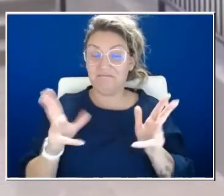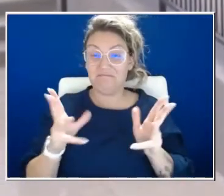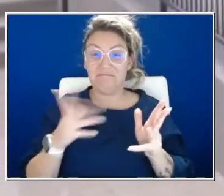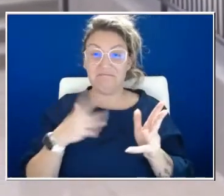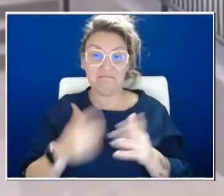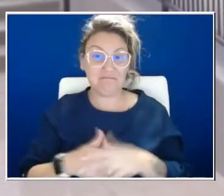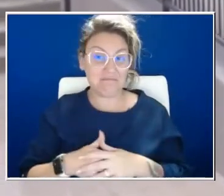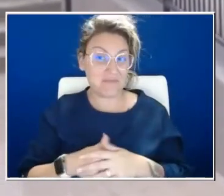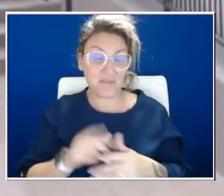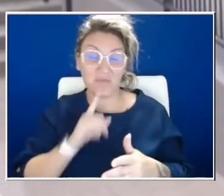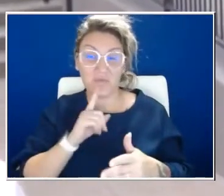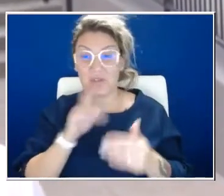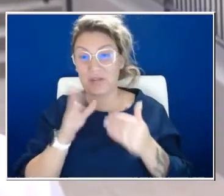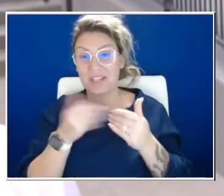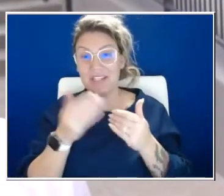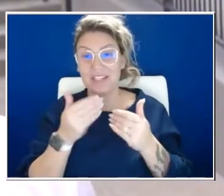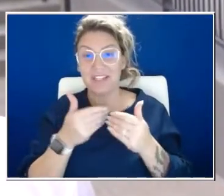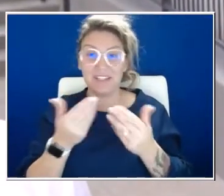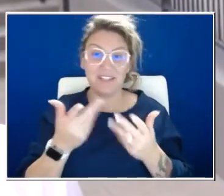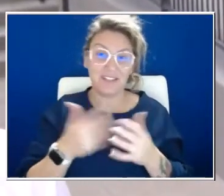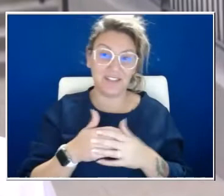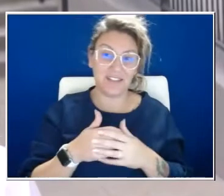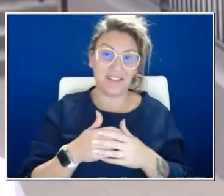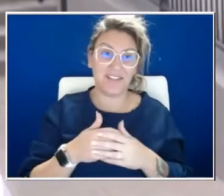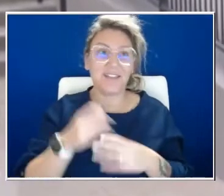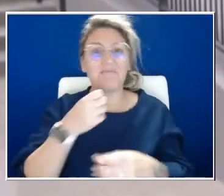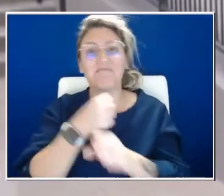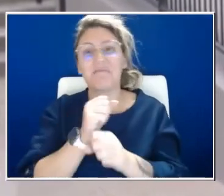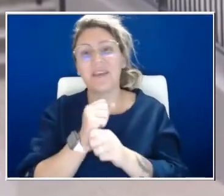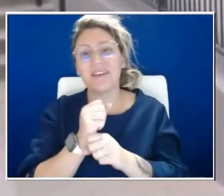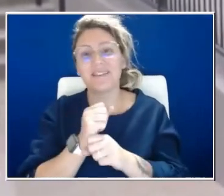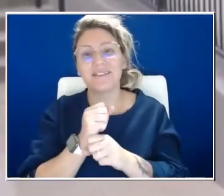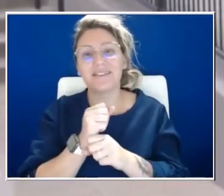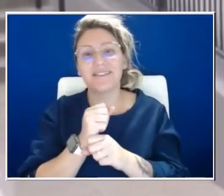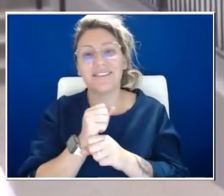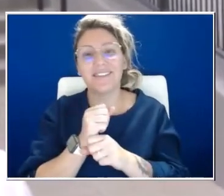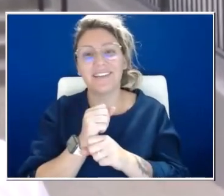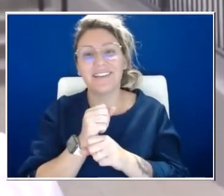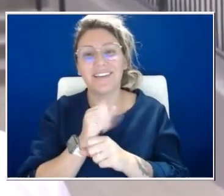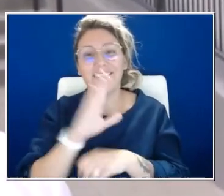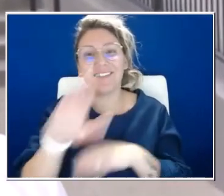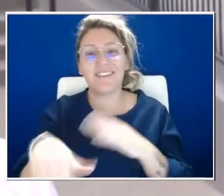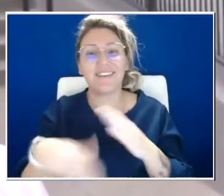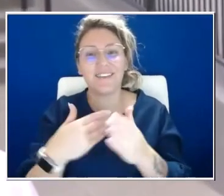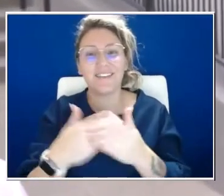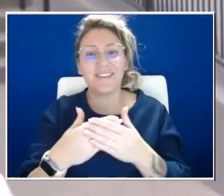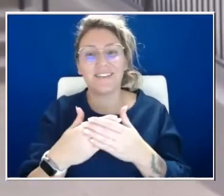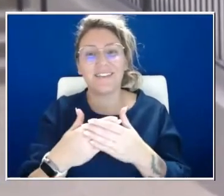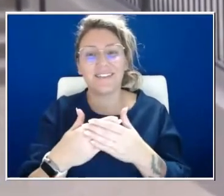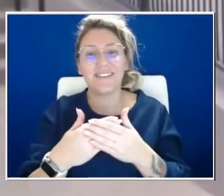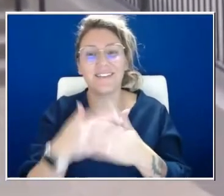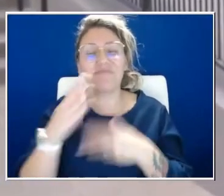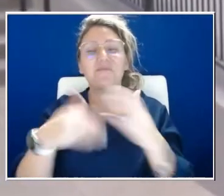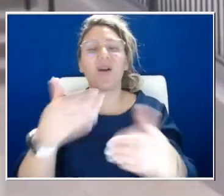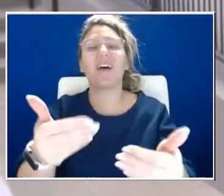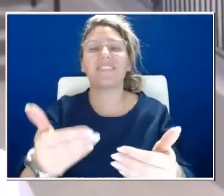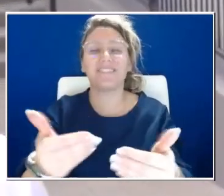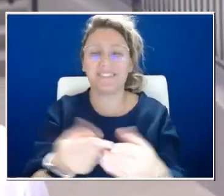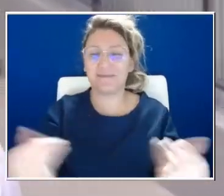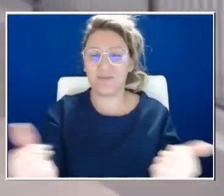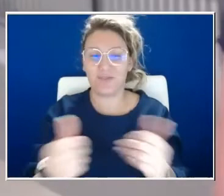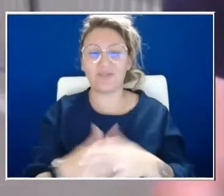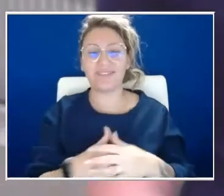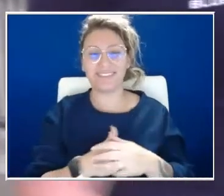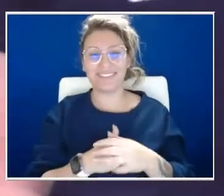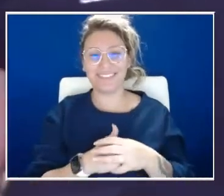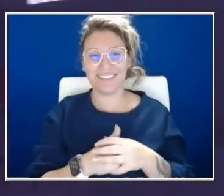and I think it's just it makes the whole what's it called? It makes the whole process go a lot smoother. Yeah, it's just simple.